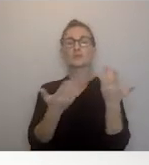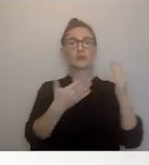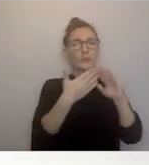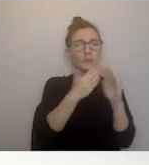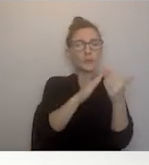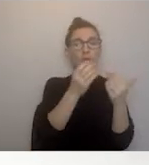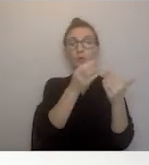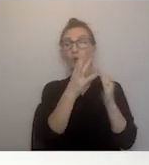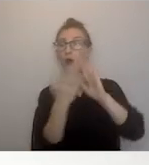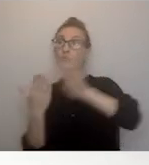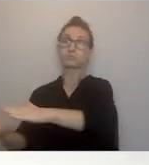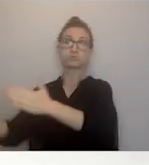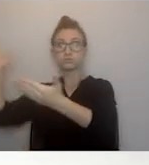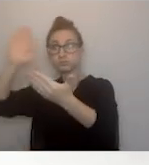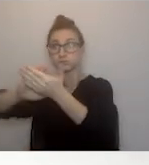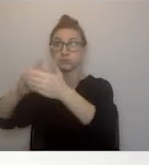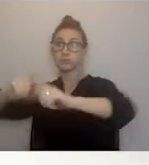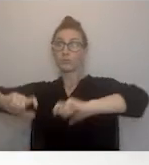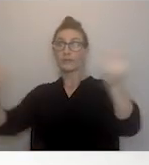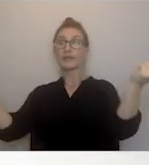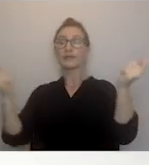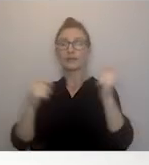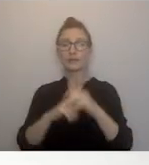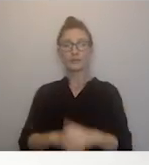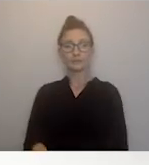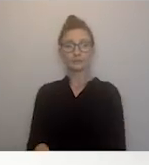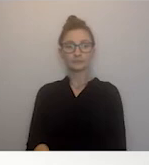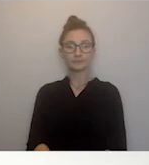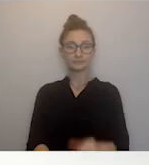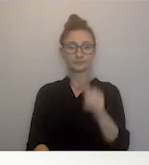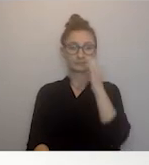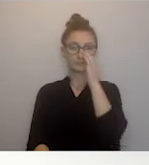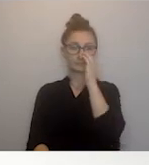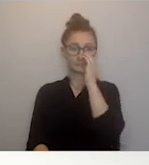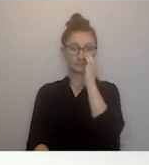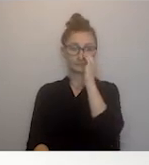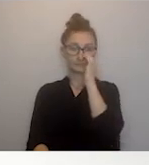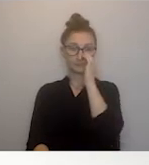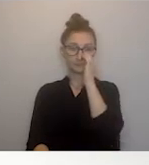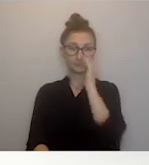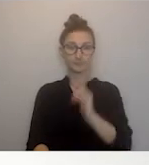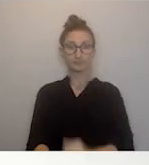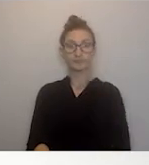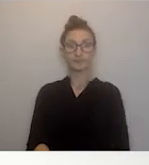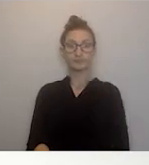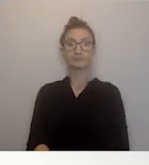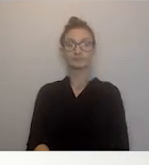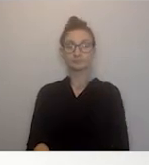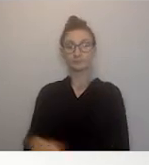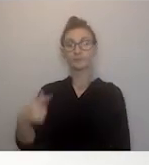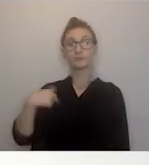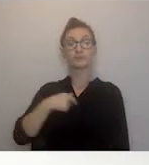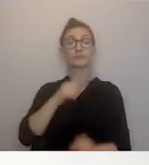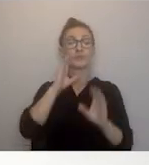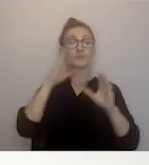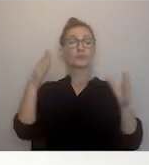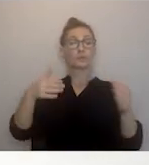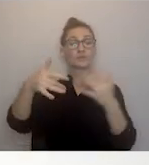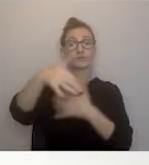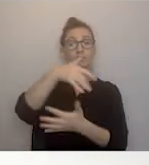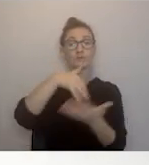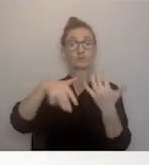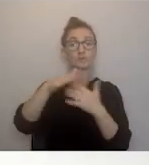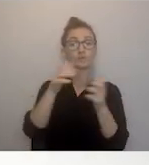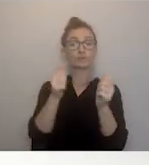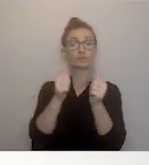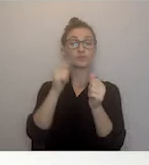small, across the country and potentially someday the world. That would be amazing. All right, so within the collective, we focus on the social determinants